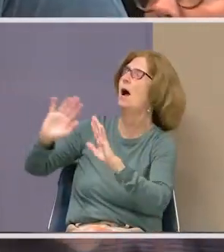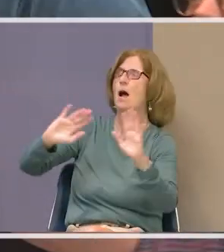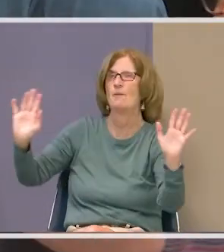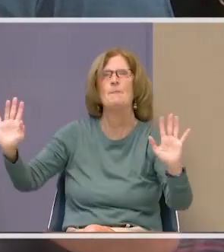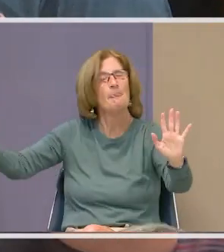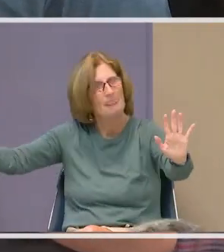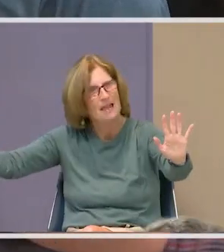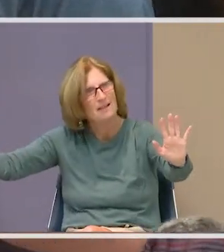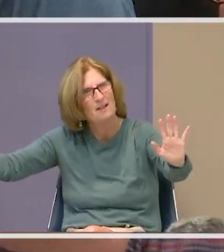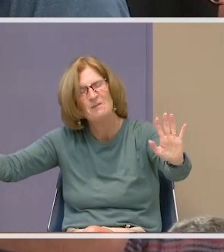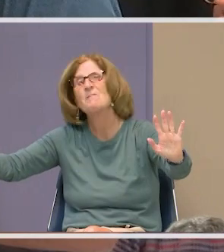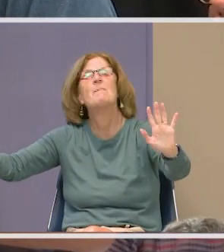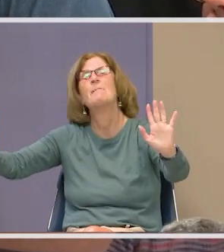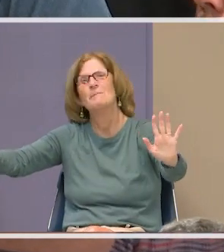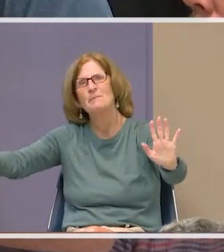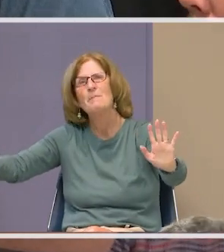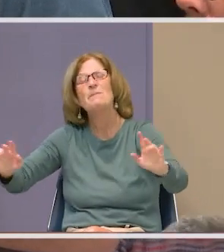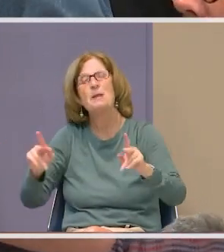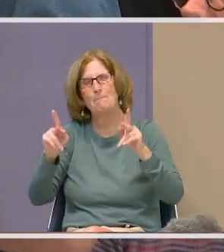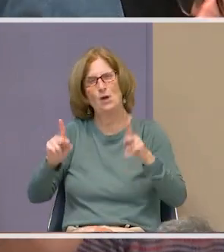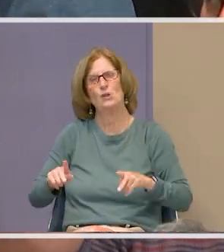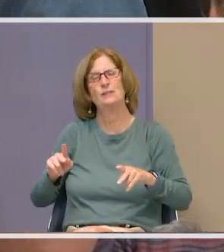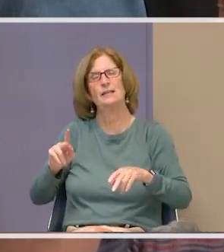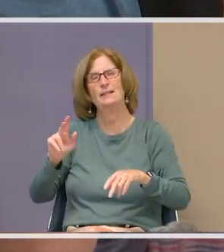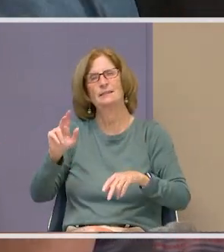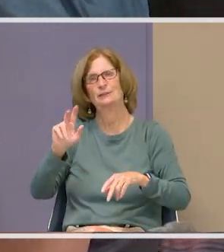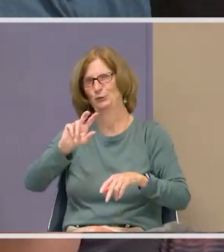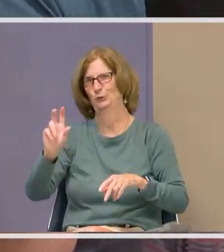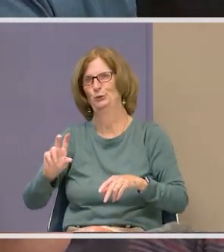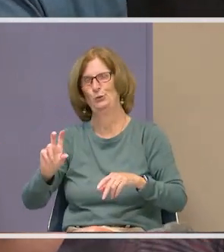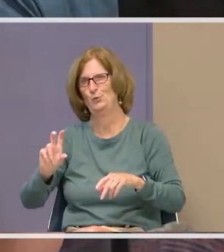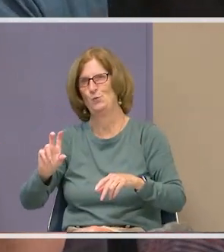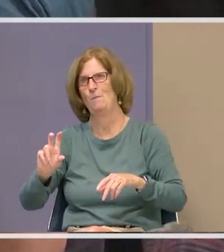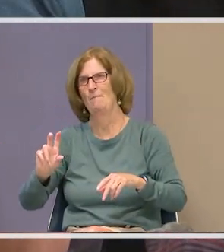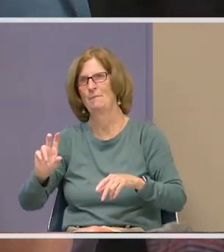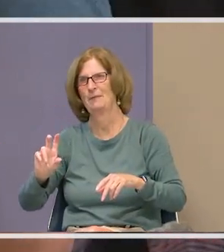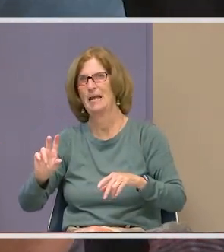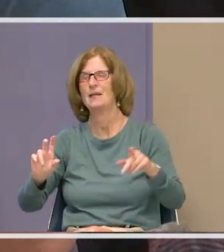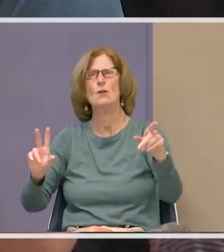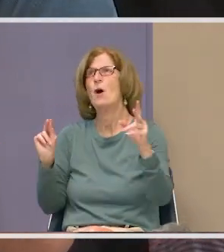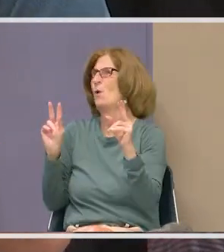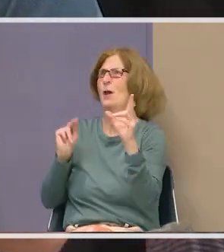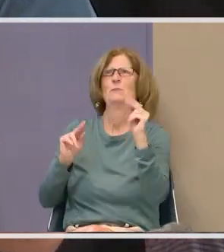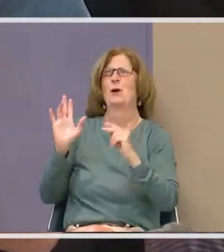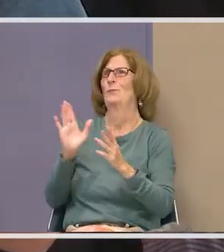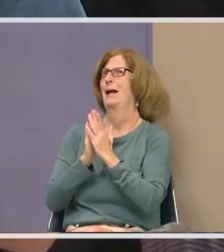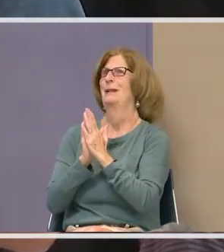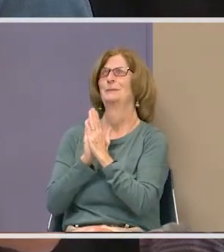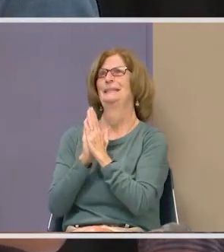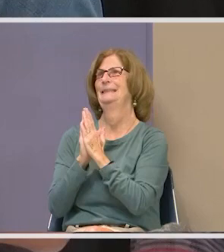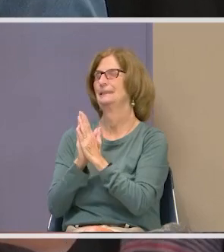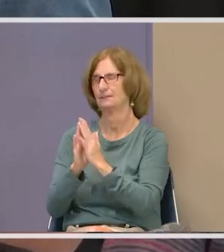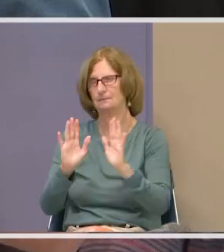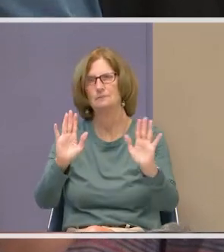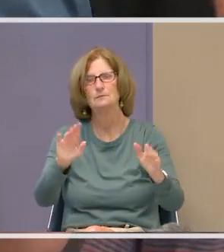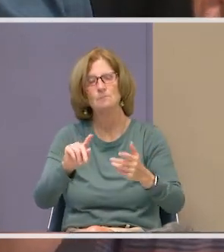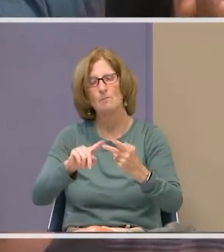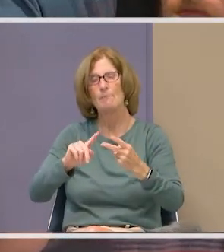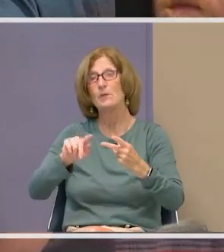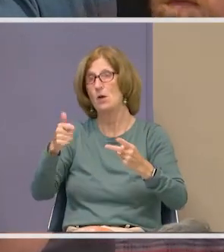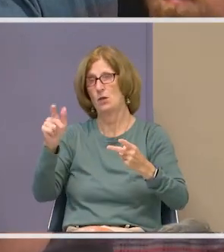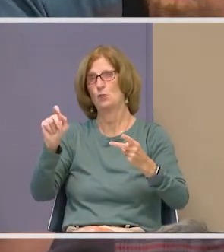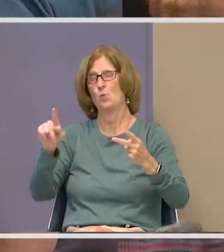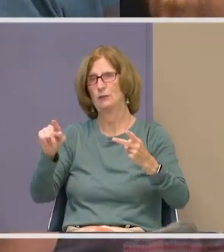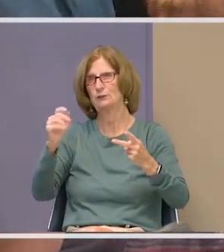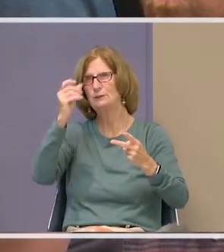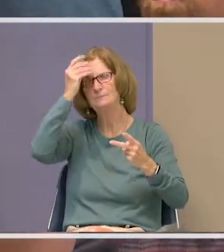I'm asking for the person on Zoom. They can't do it themselves. The other question is just a